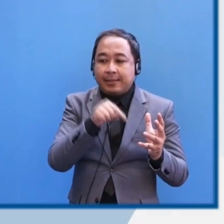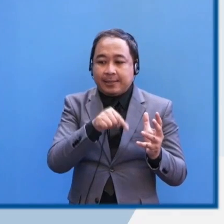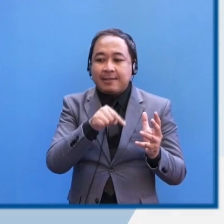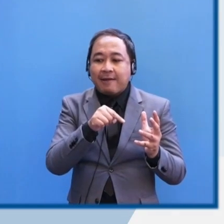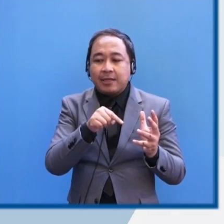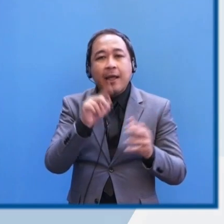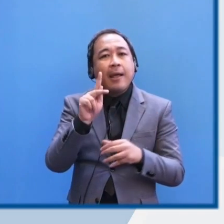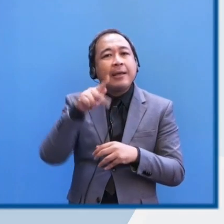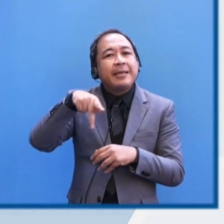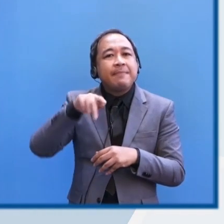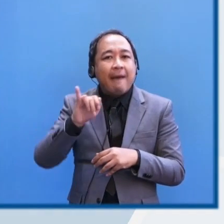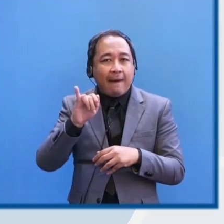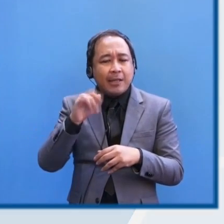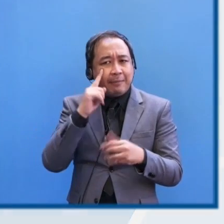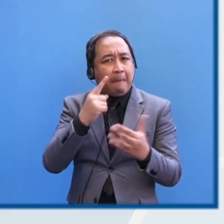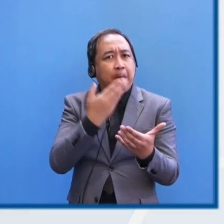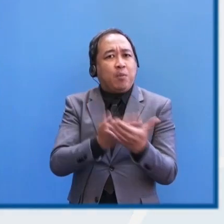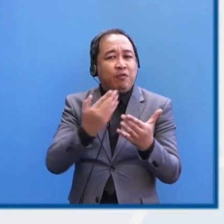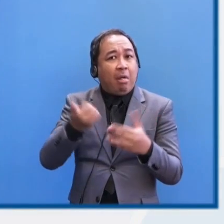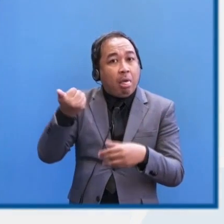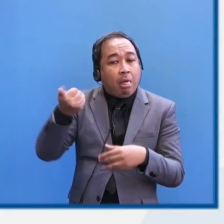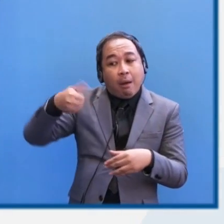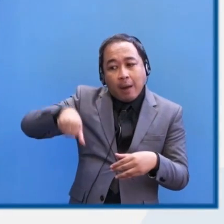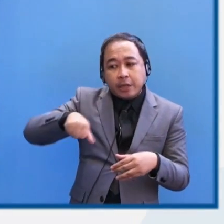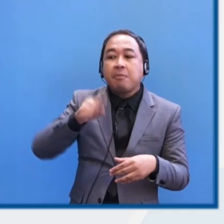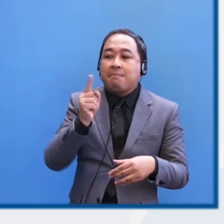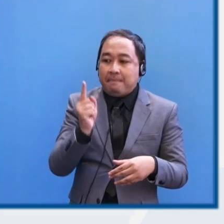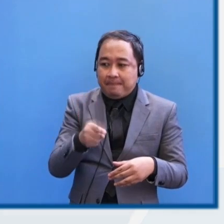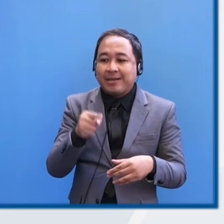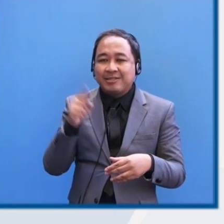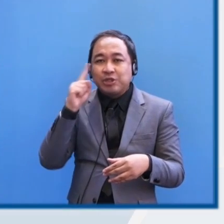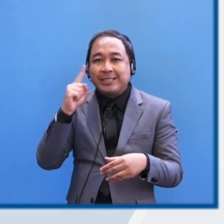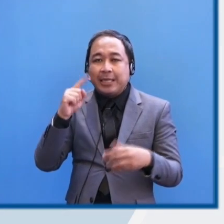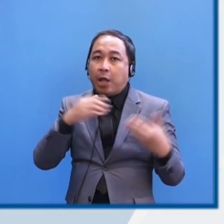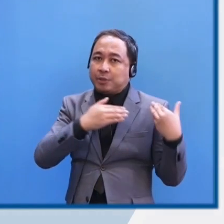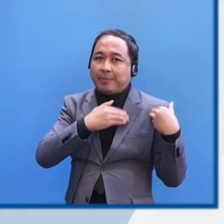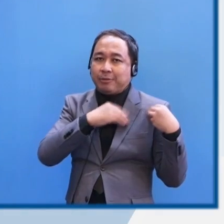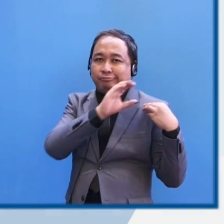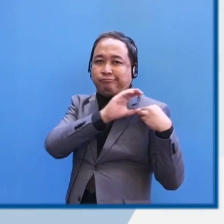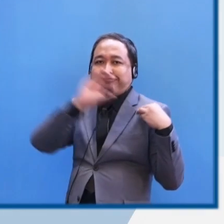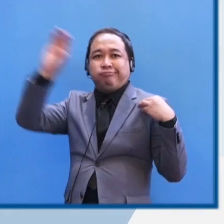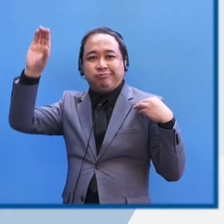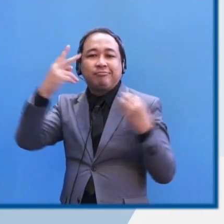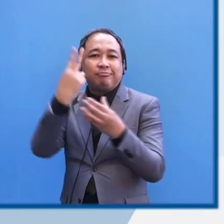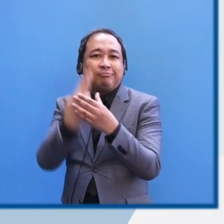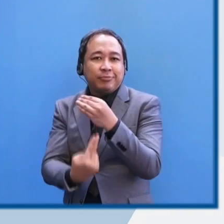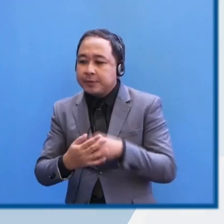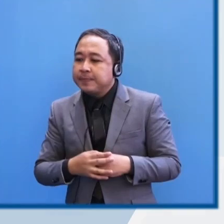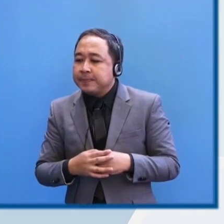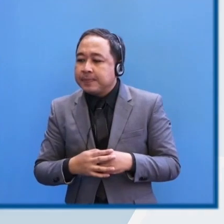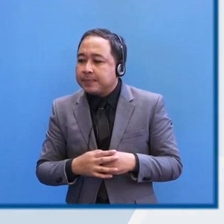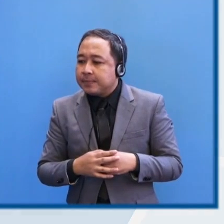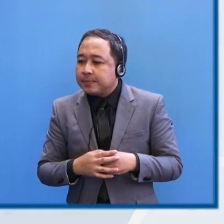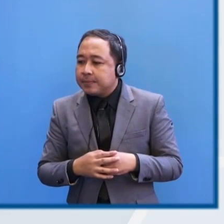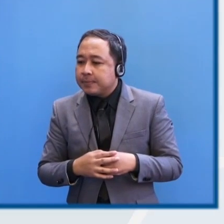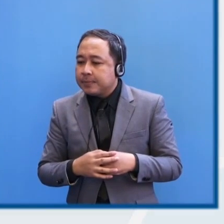ministries, various global frameworks being pushed through the various ministries, That is how it operates. What actually is required